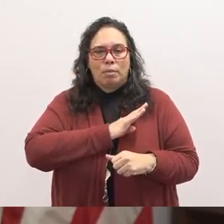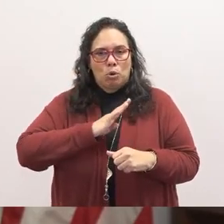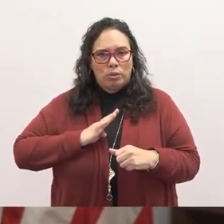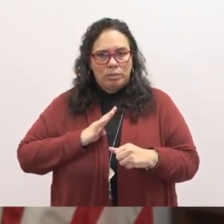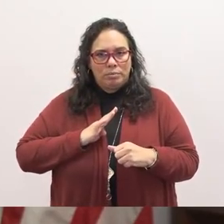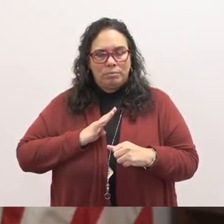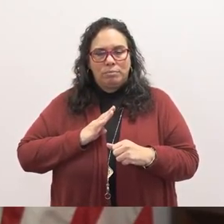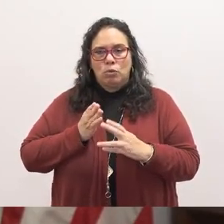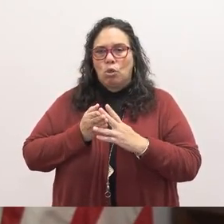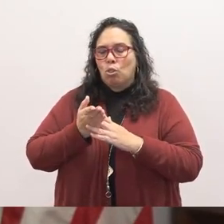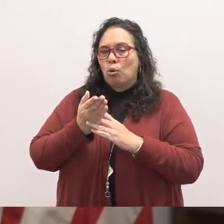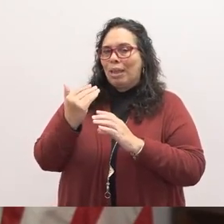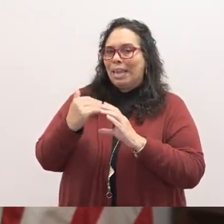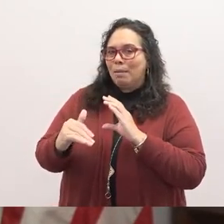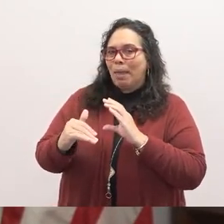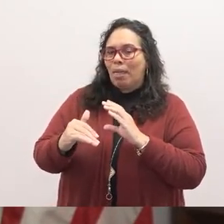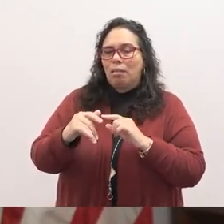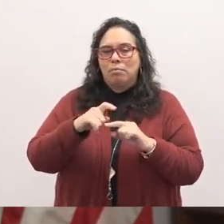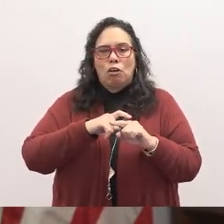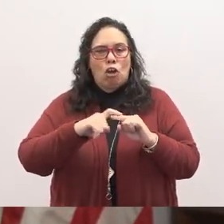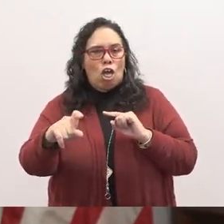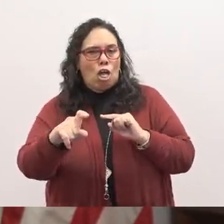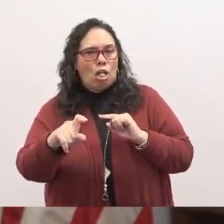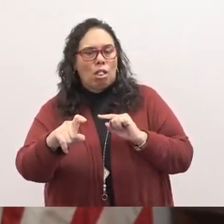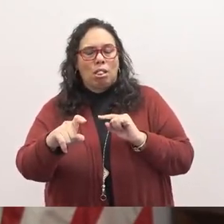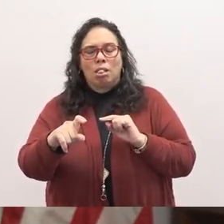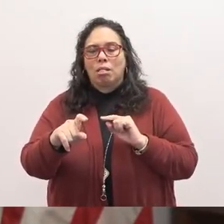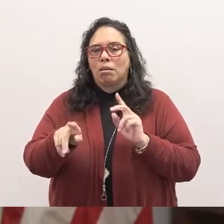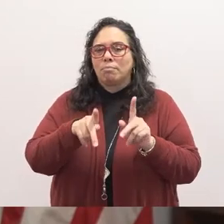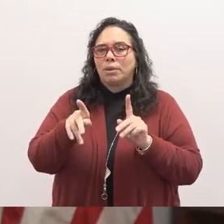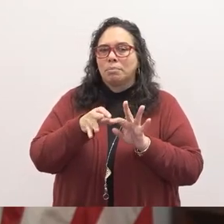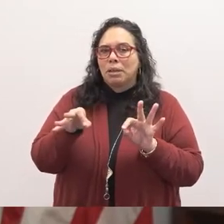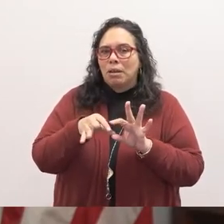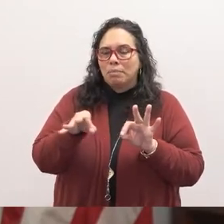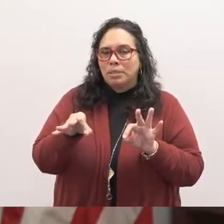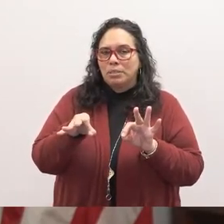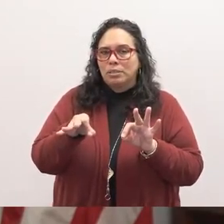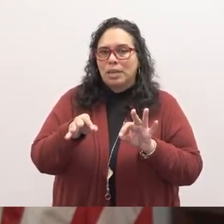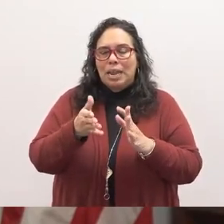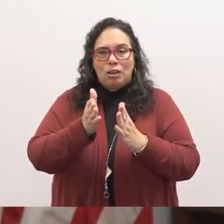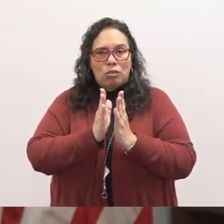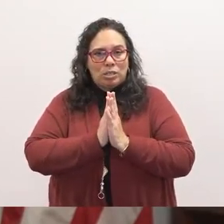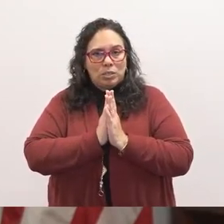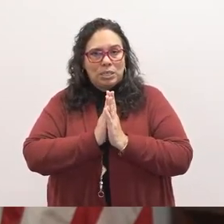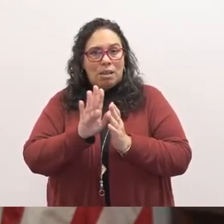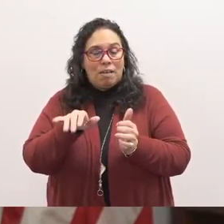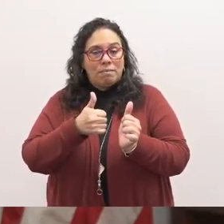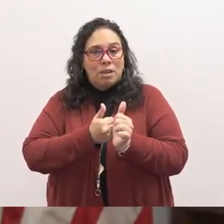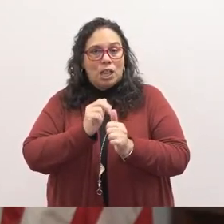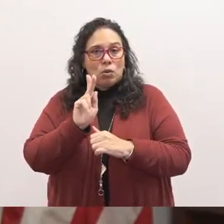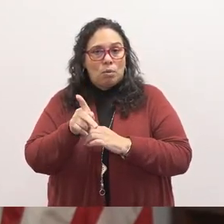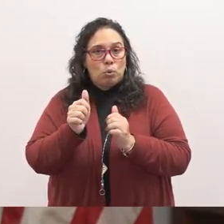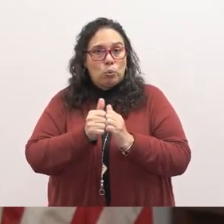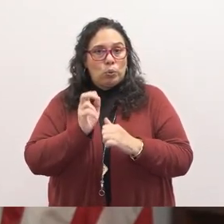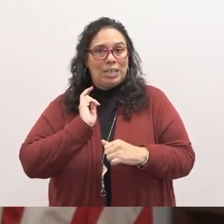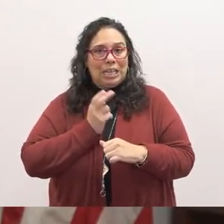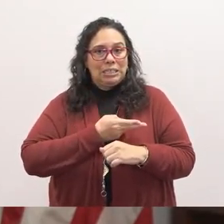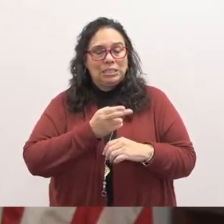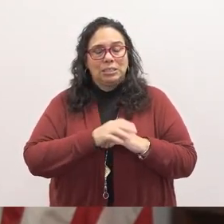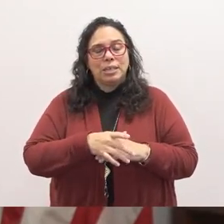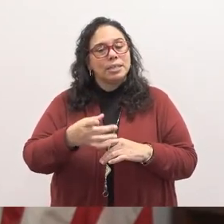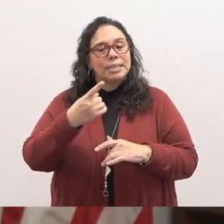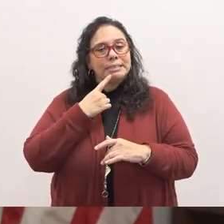via email, via calls, via public comment, and they are requesting to follow up with us. So they